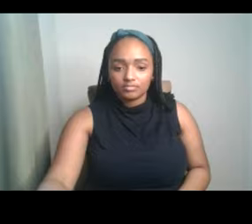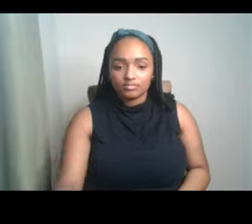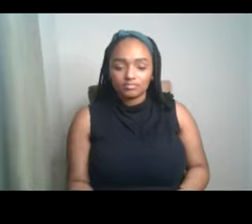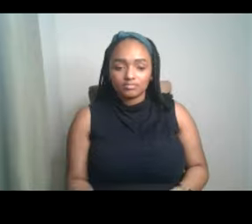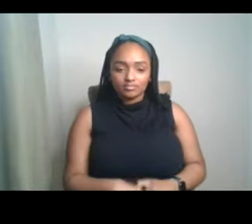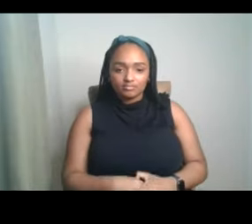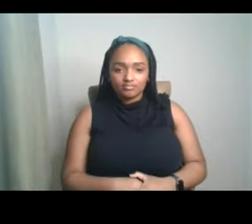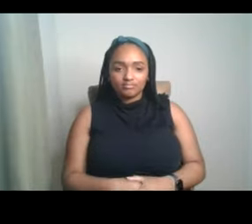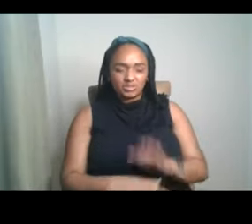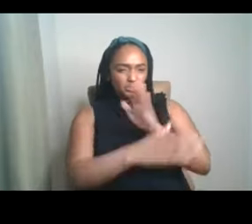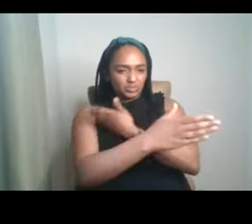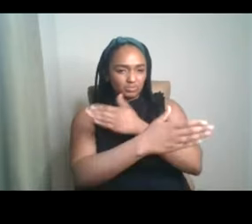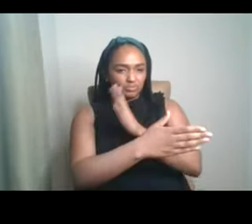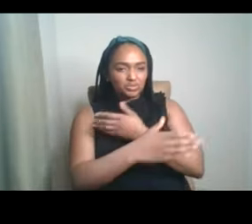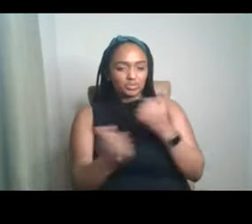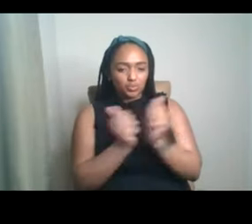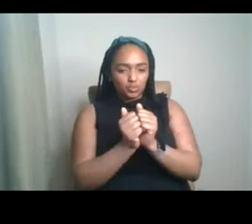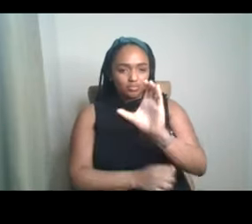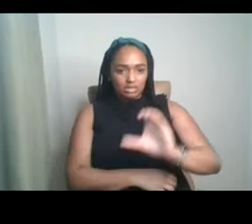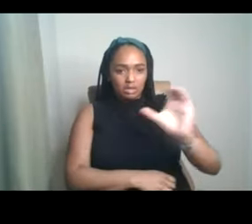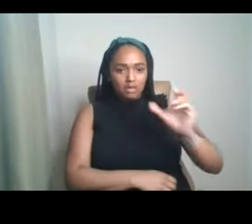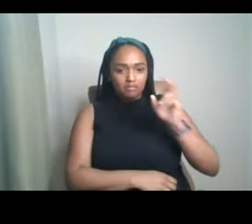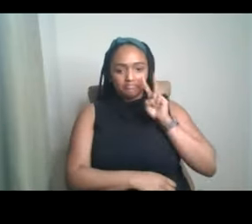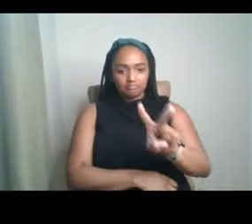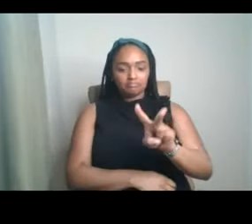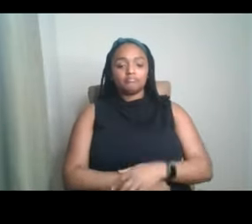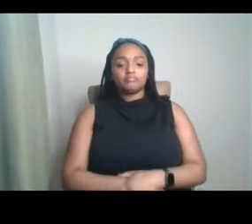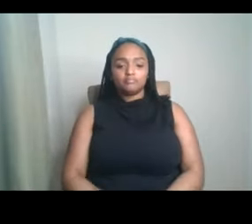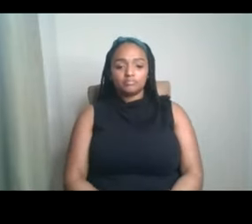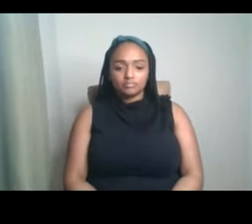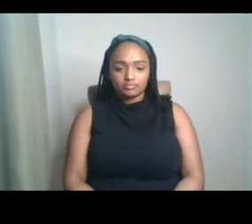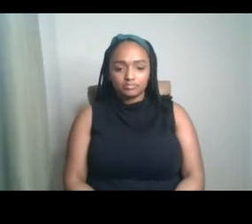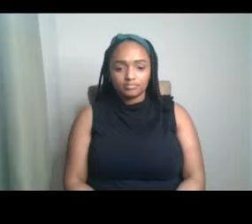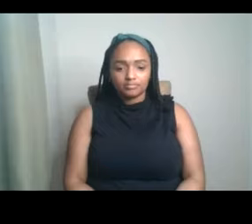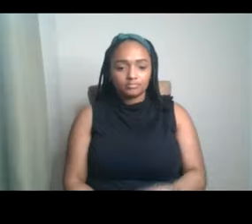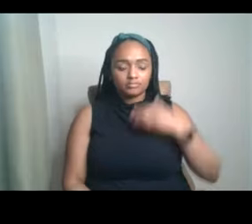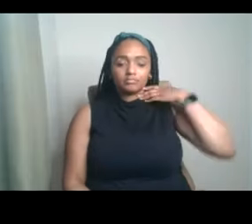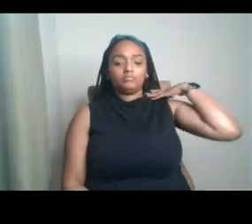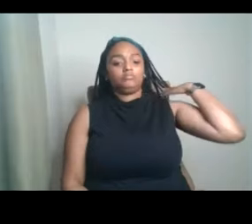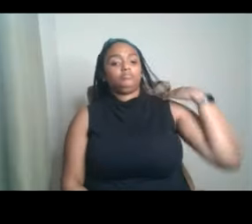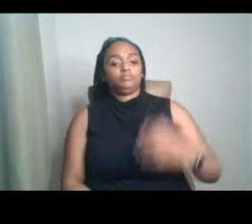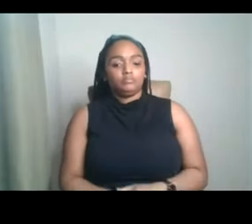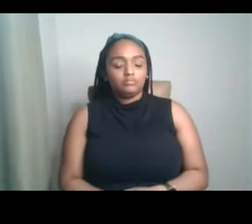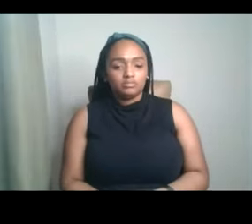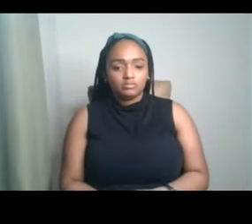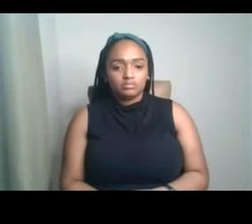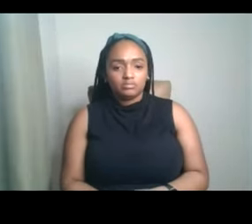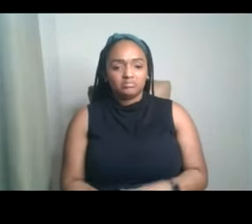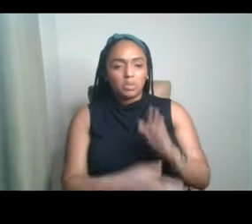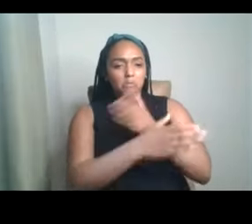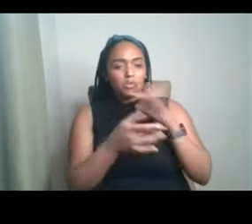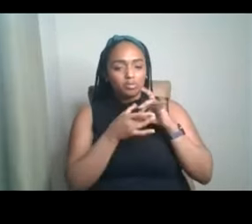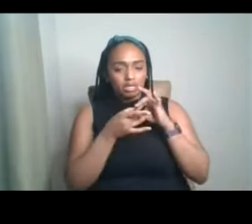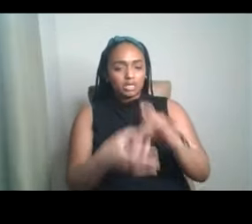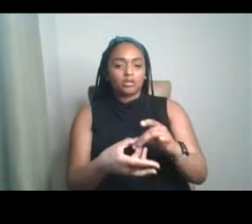rights. Looking out for what you need, working to adjust my sights. See, until you're free, I'll be stepping up physically, putting focus on the real pick, taking